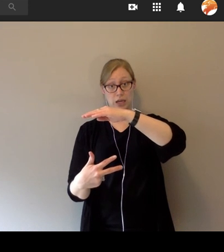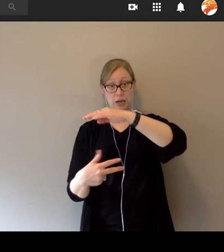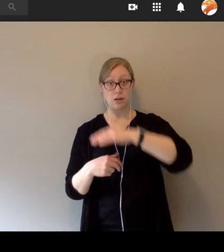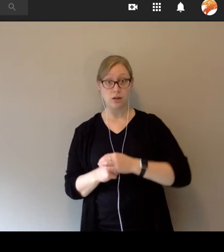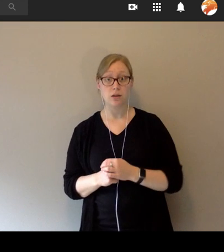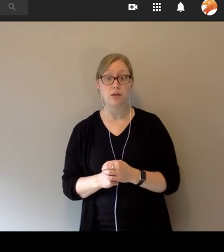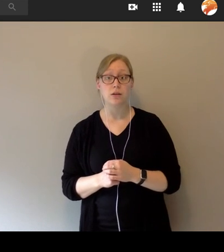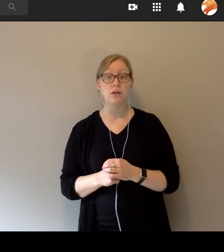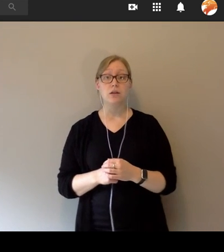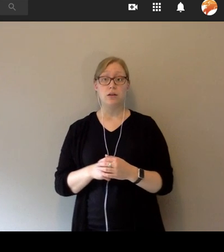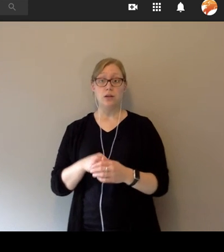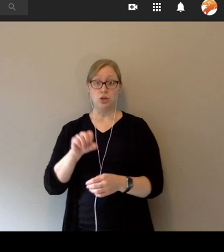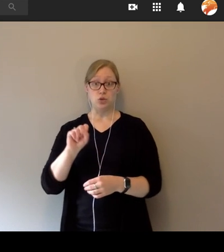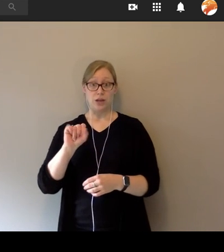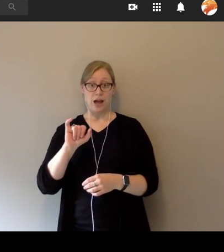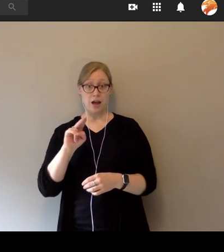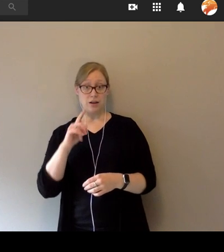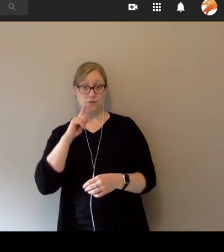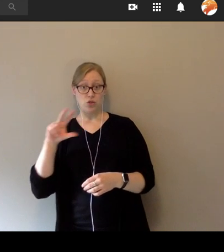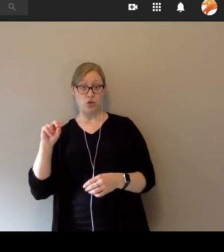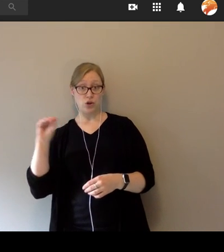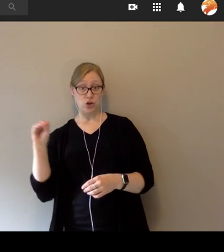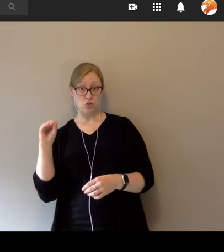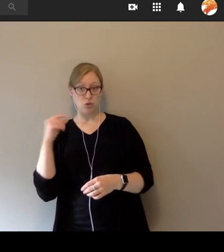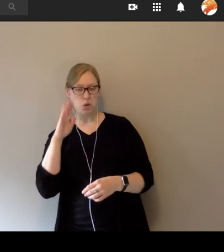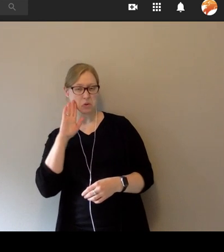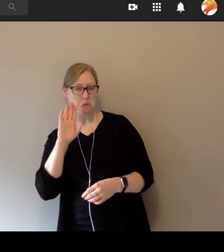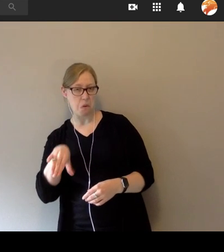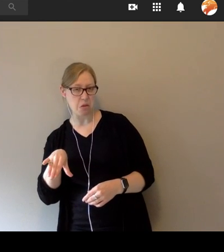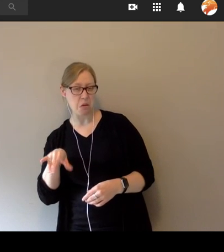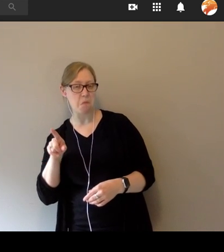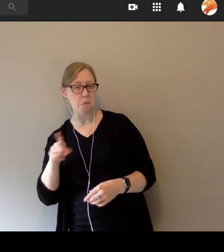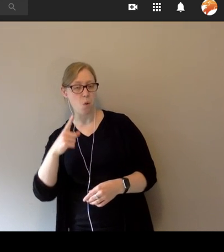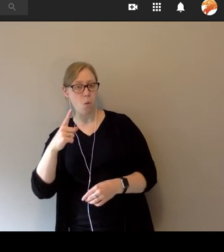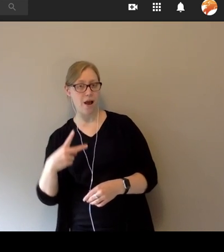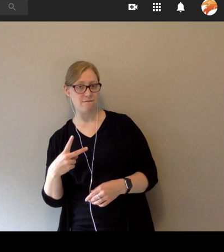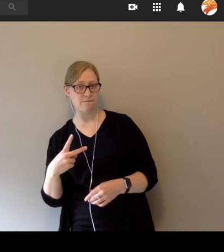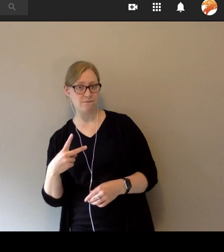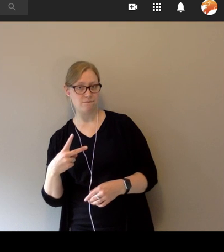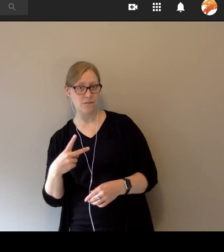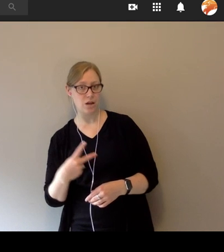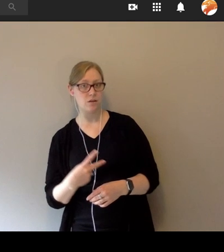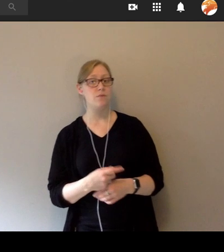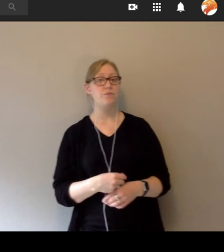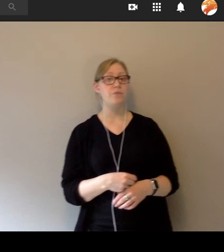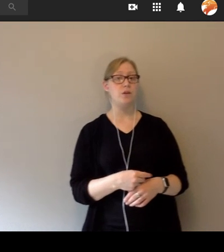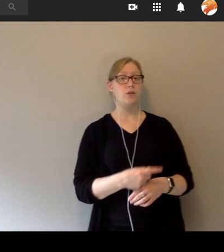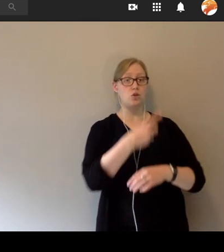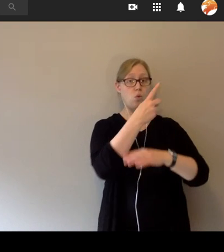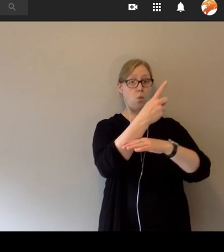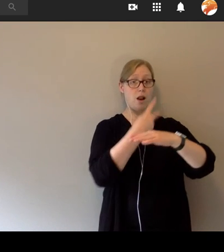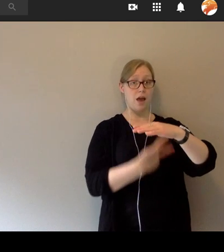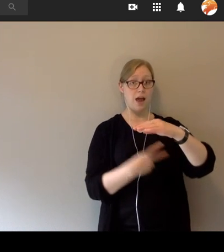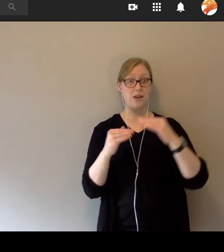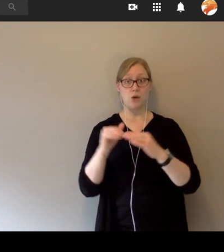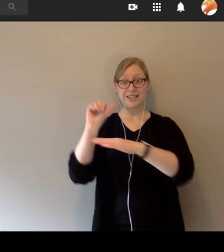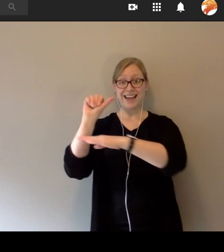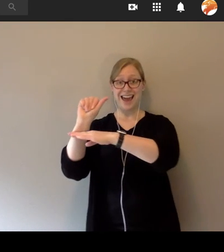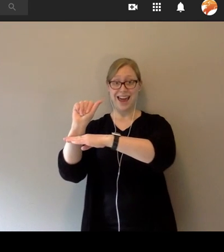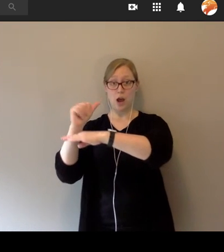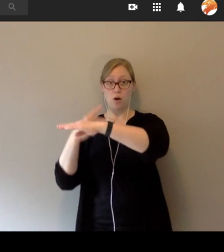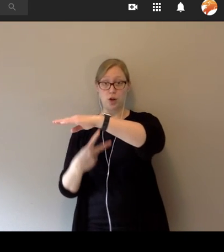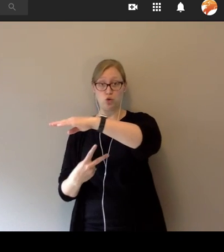The sine of 30 degrees we know is a 1/2 equals a over 2 square root of 3. And now I cross